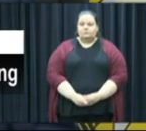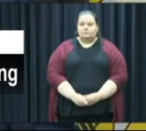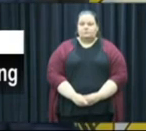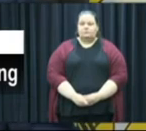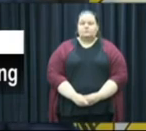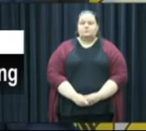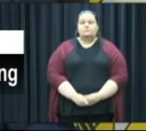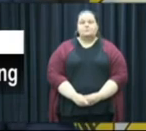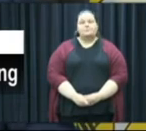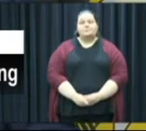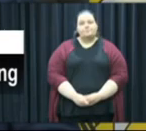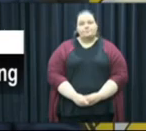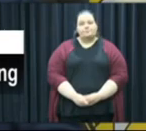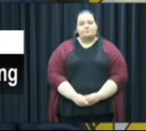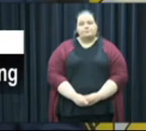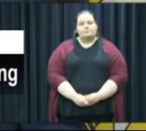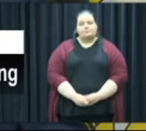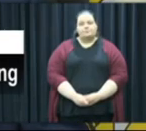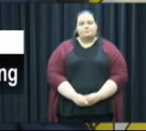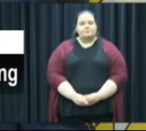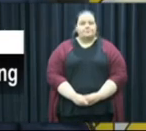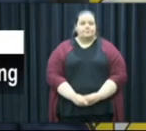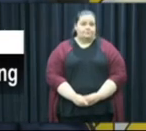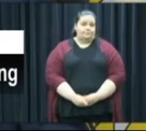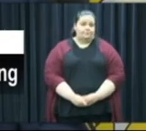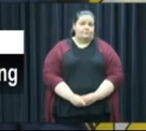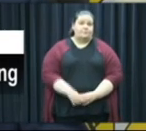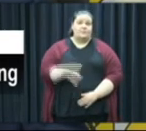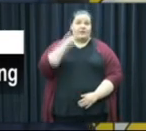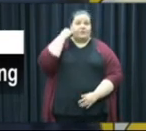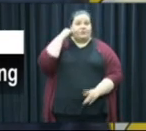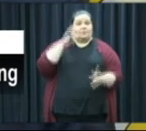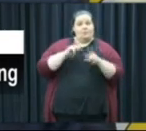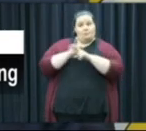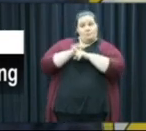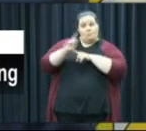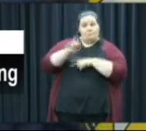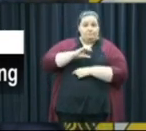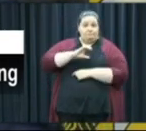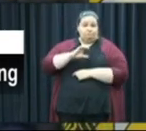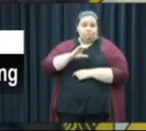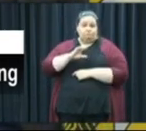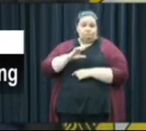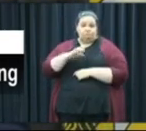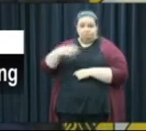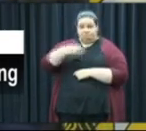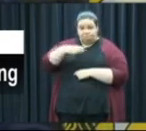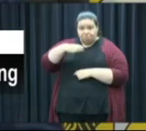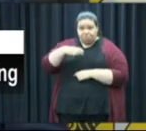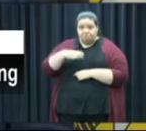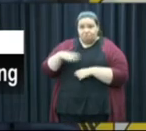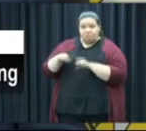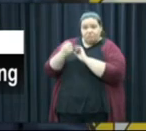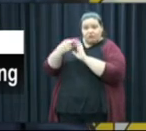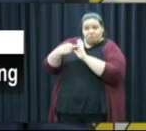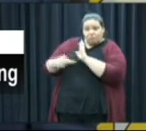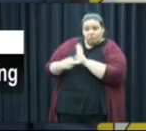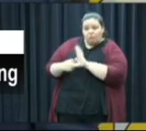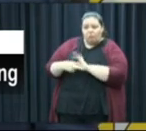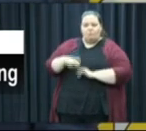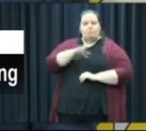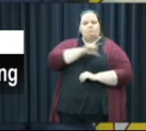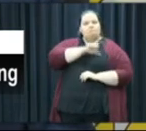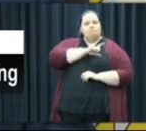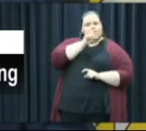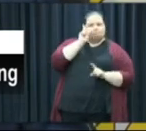d'appels. Law enforcement is following up on any reports we receive about potential violation of the rules. Peace